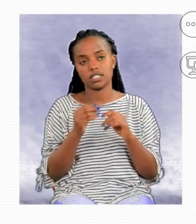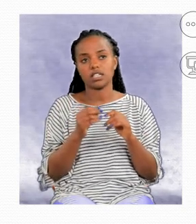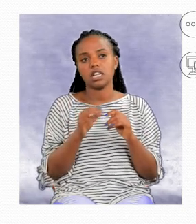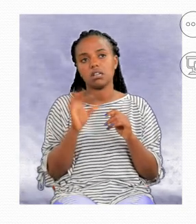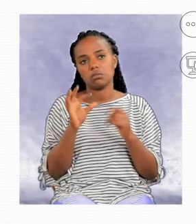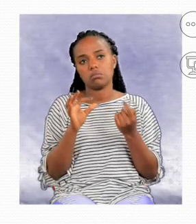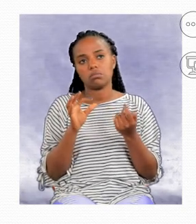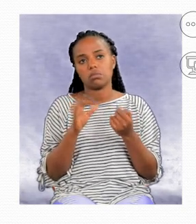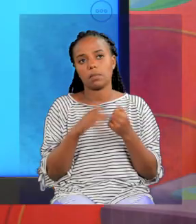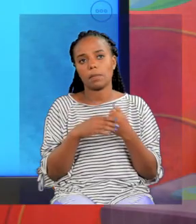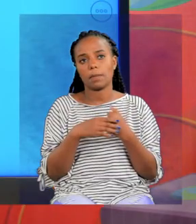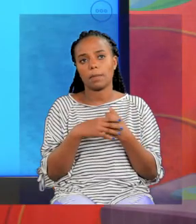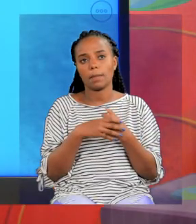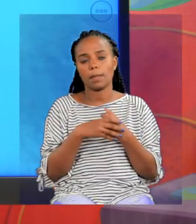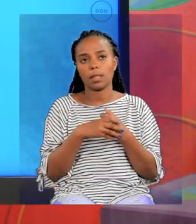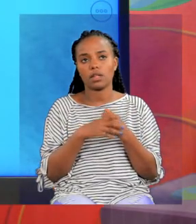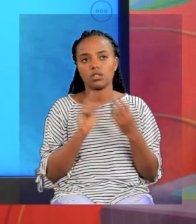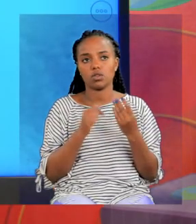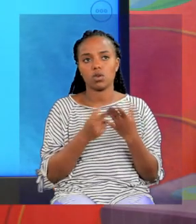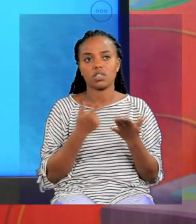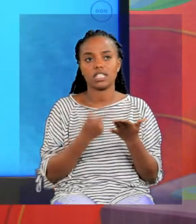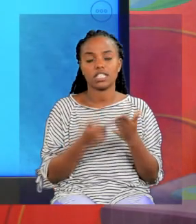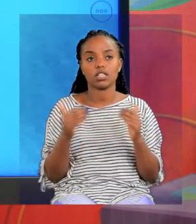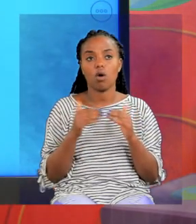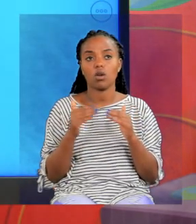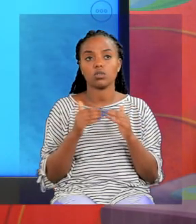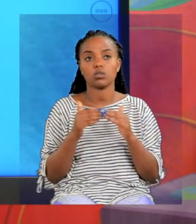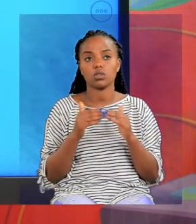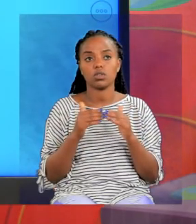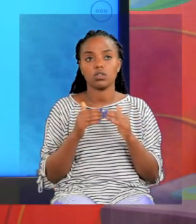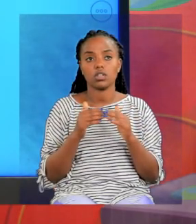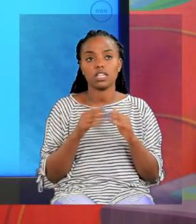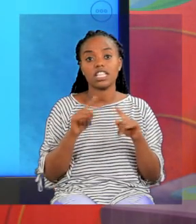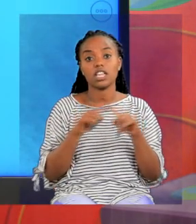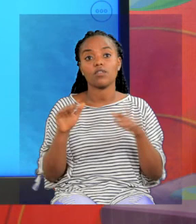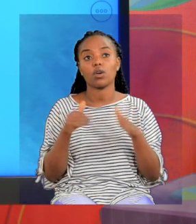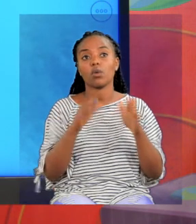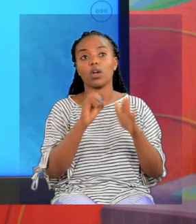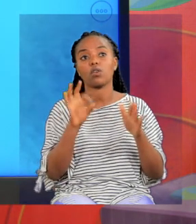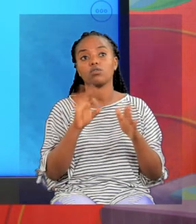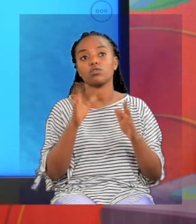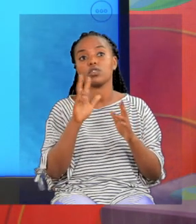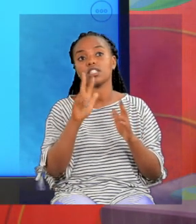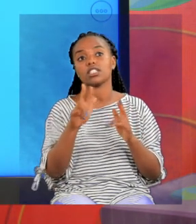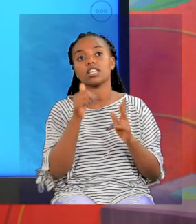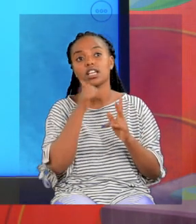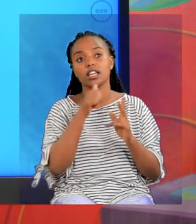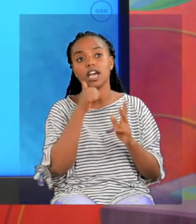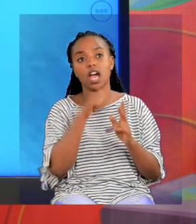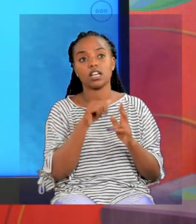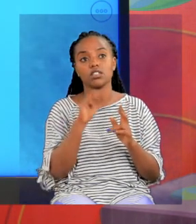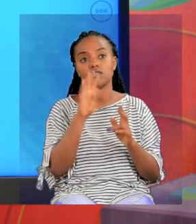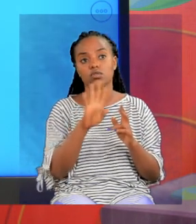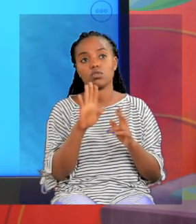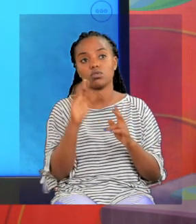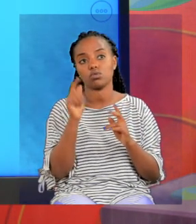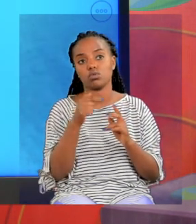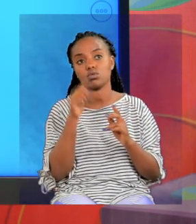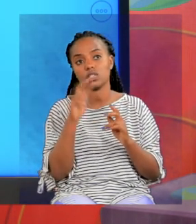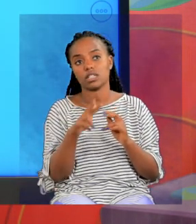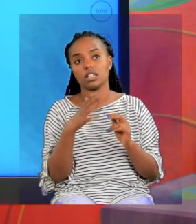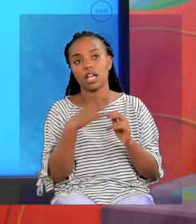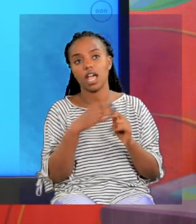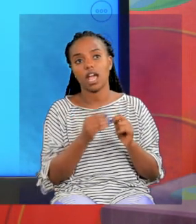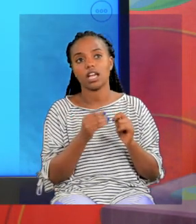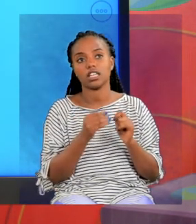committee contains seven members. So this quality is different way of selecting three girls. It's a combination of 4 to 3. And